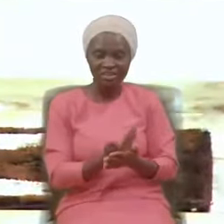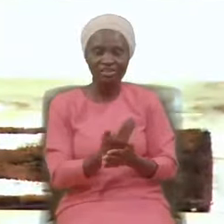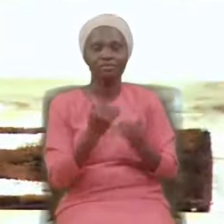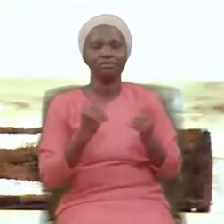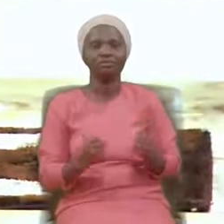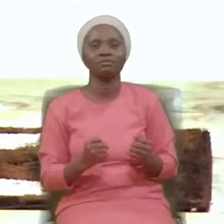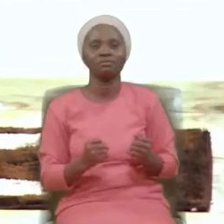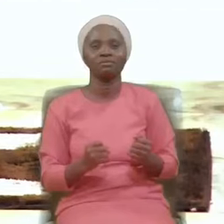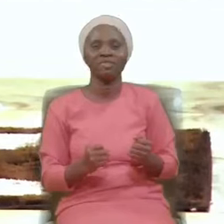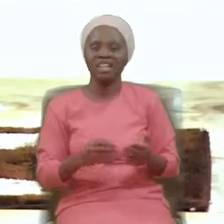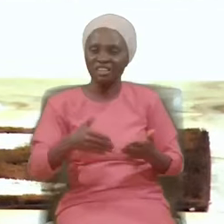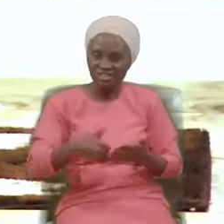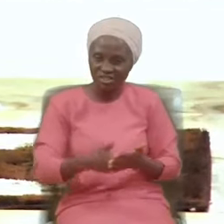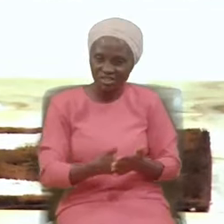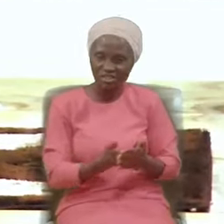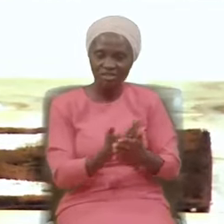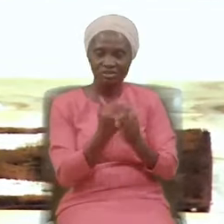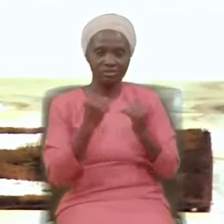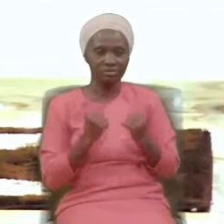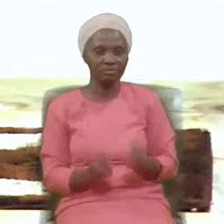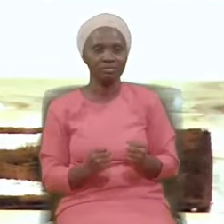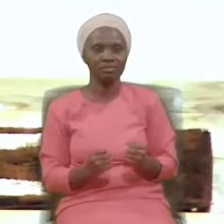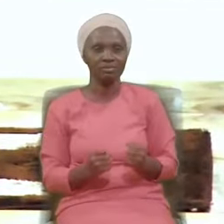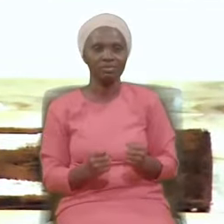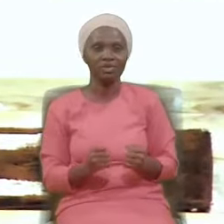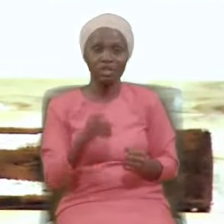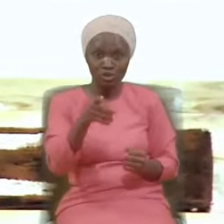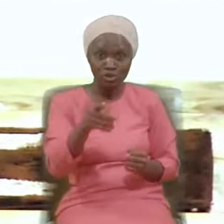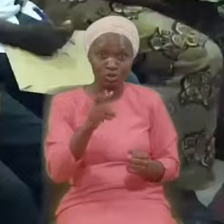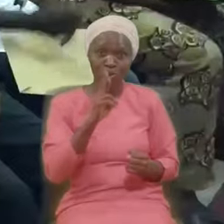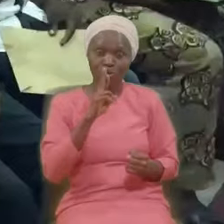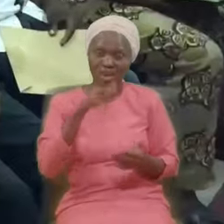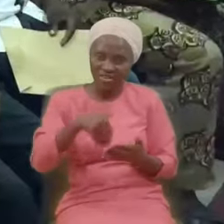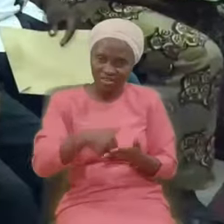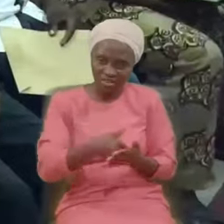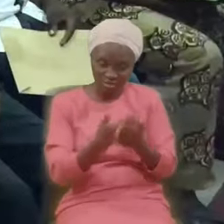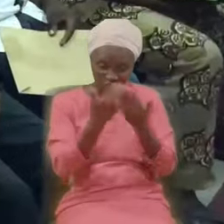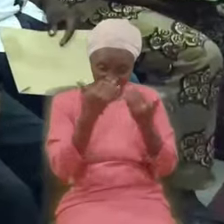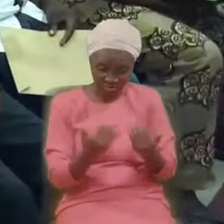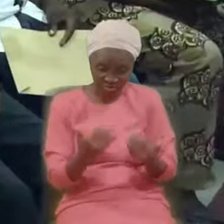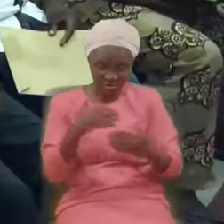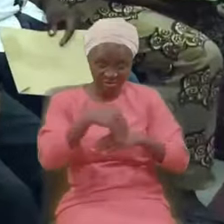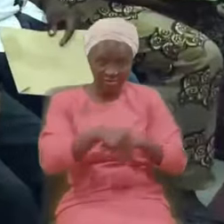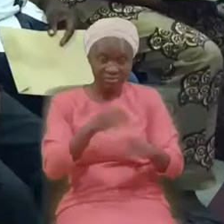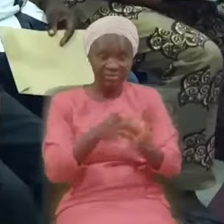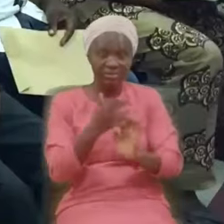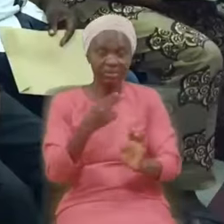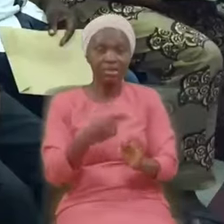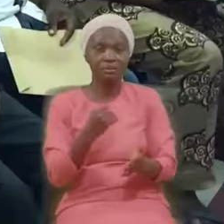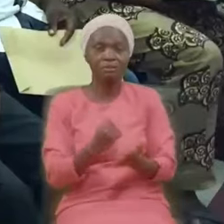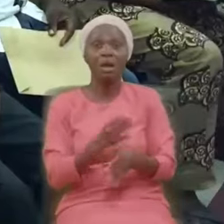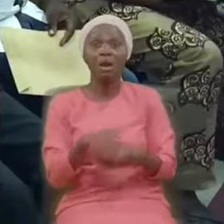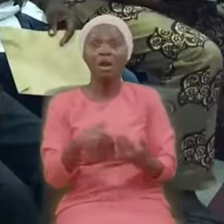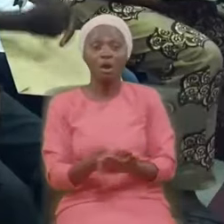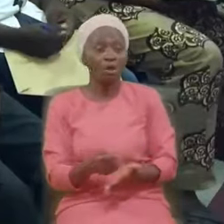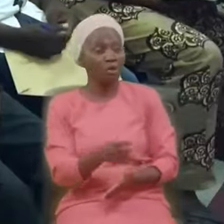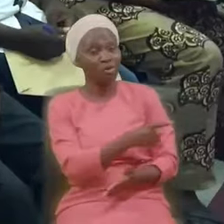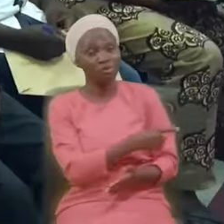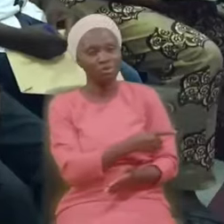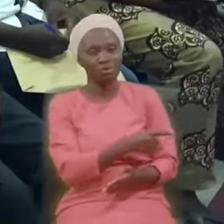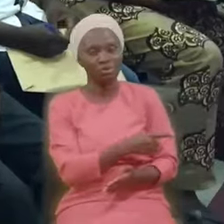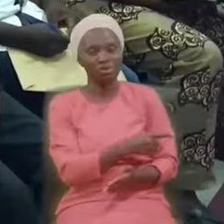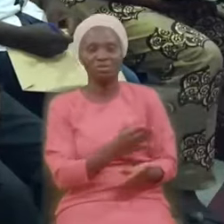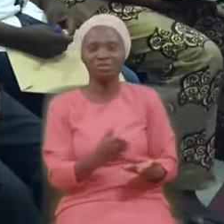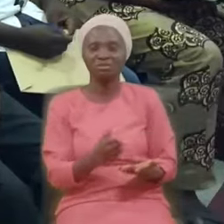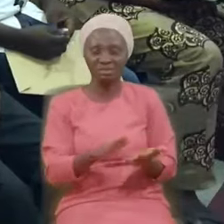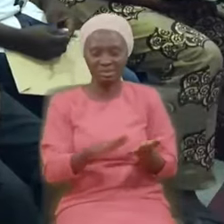I say renewal. You're renewed tonight. All those dead